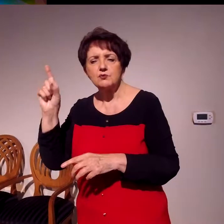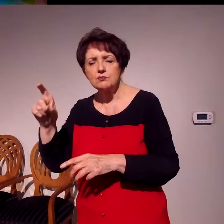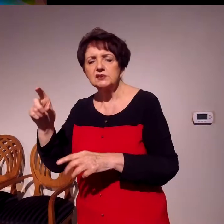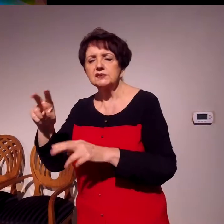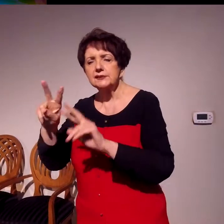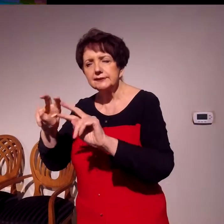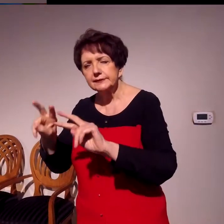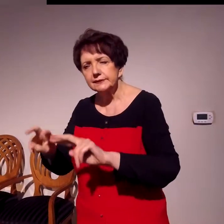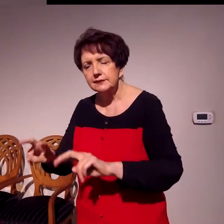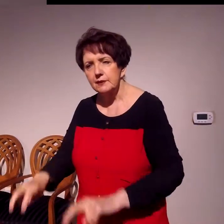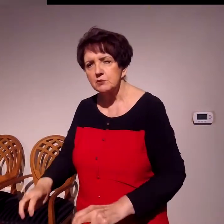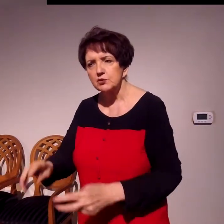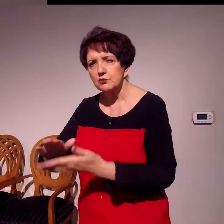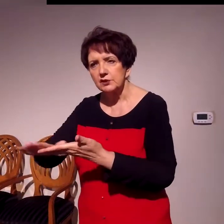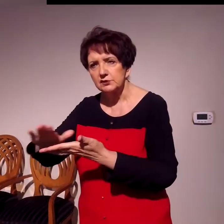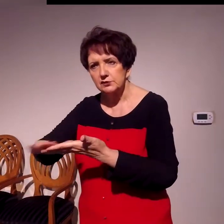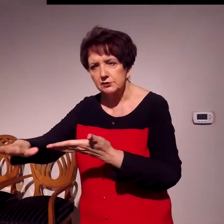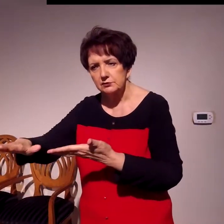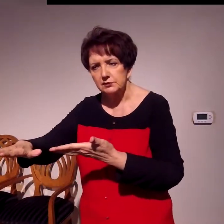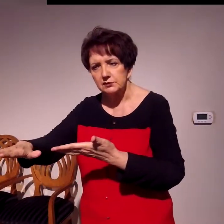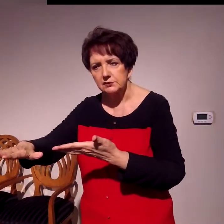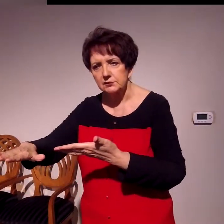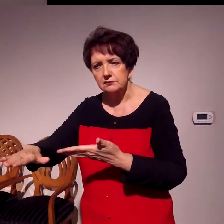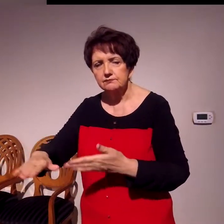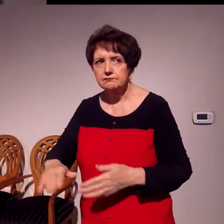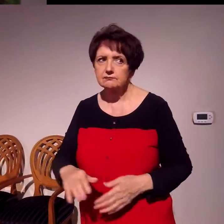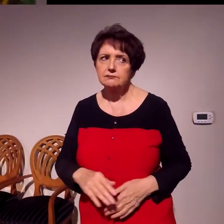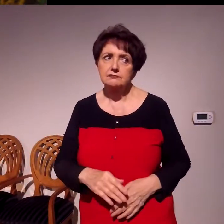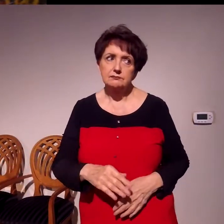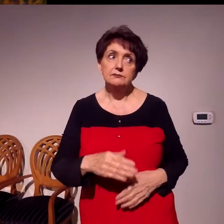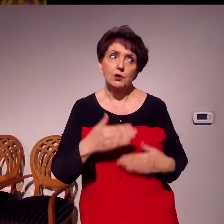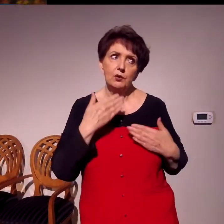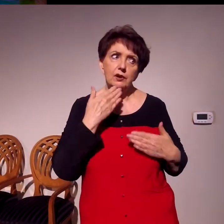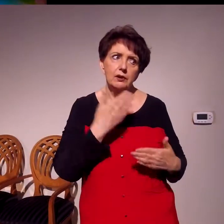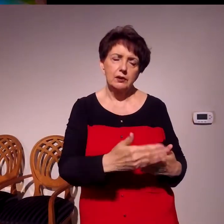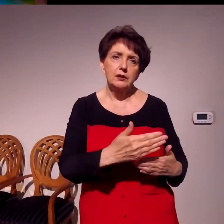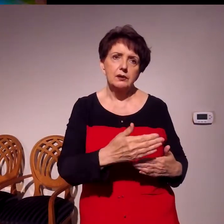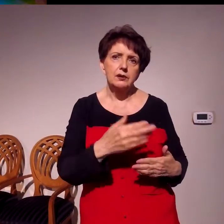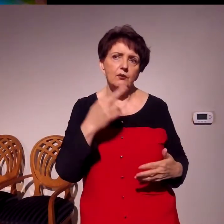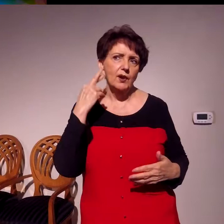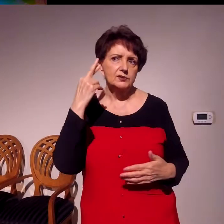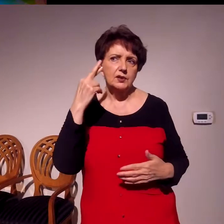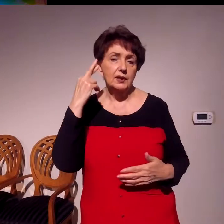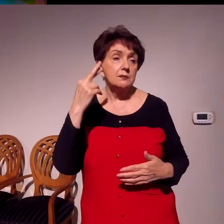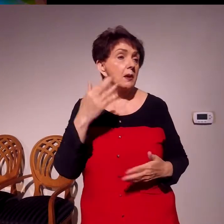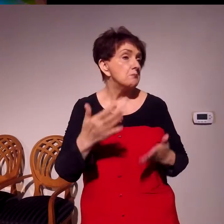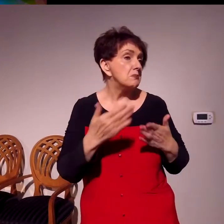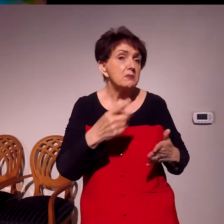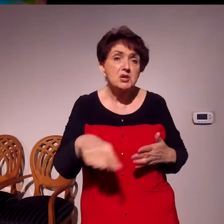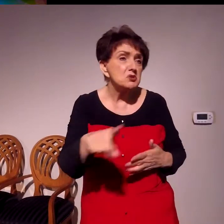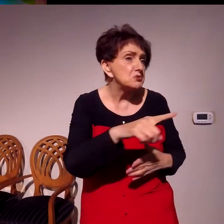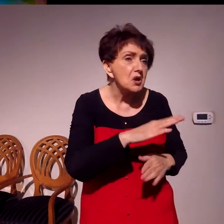Because we are very good at rationalizing. Okay, I won't say we. Maybe none of you do this.